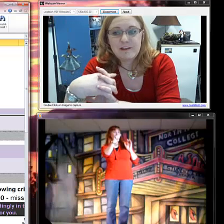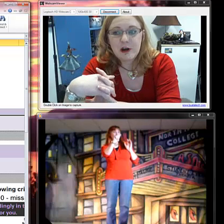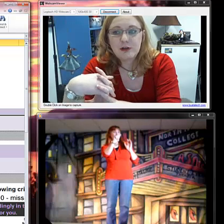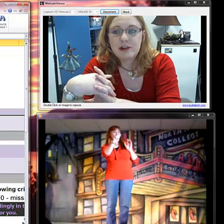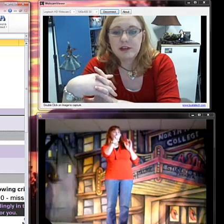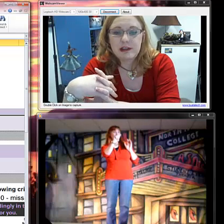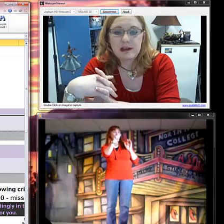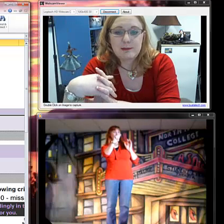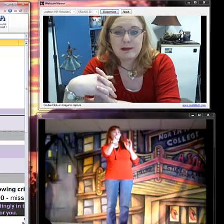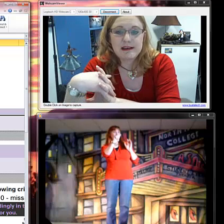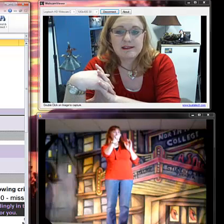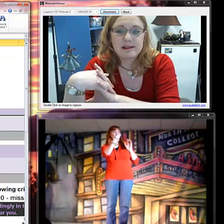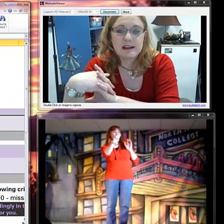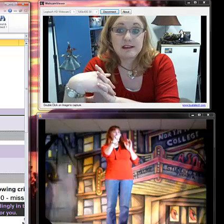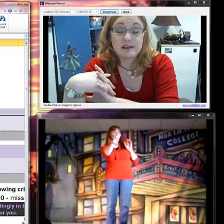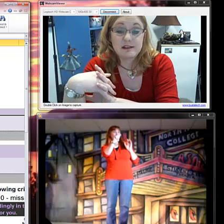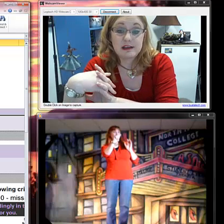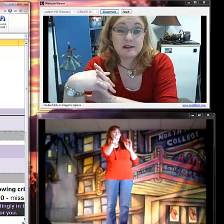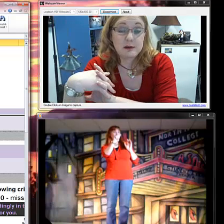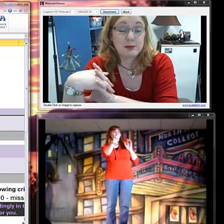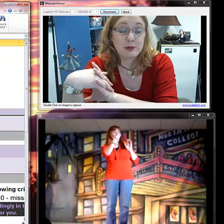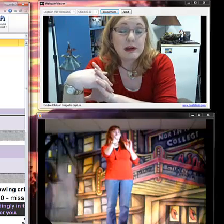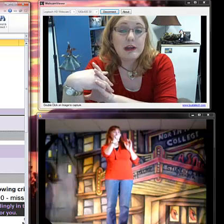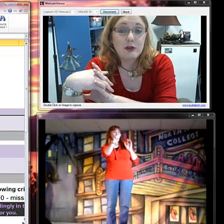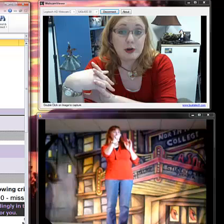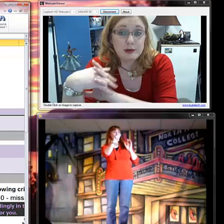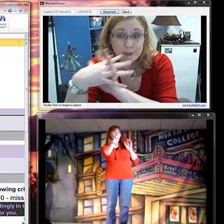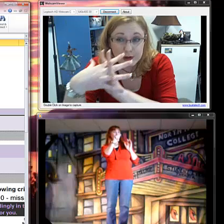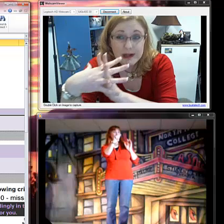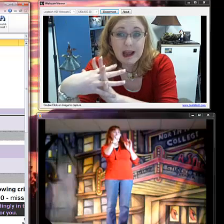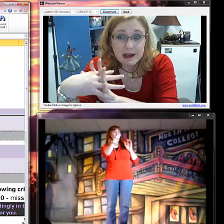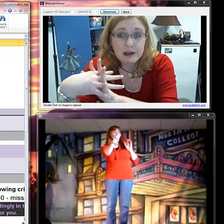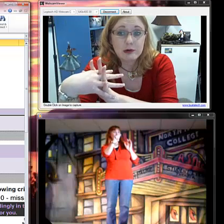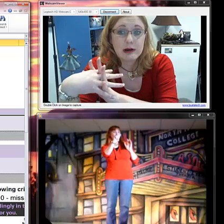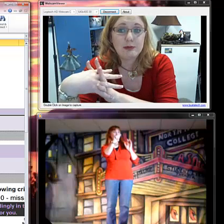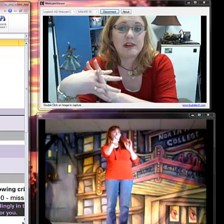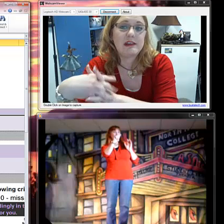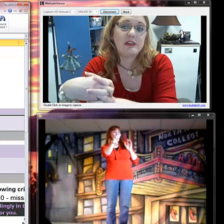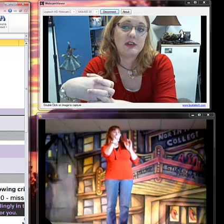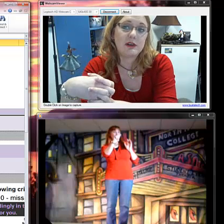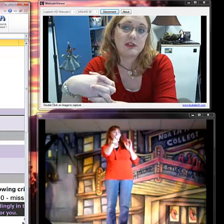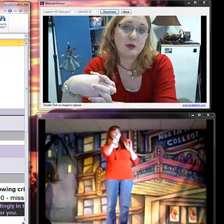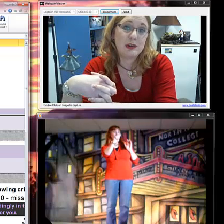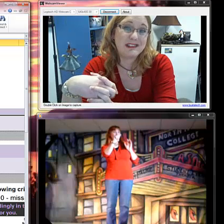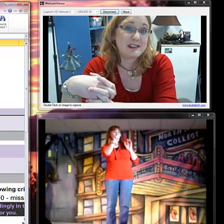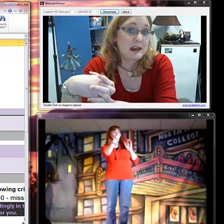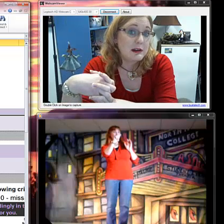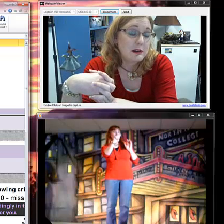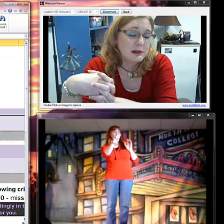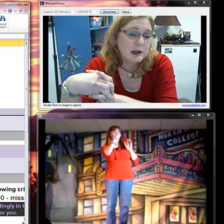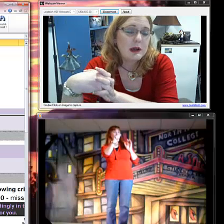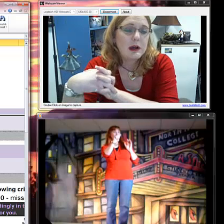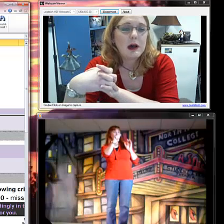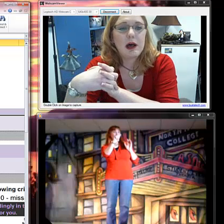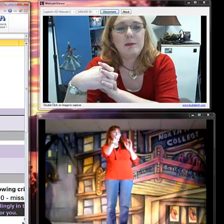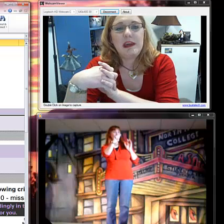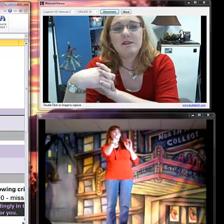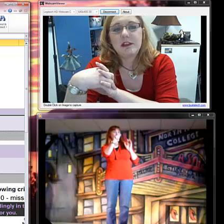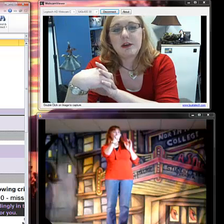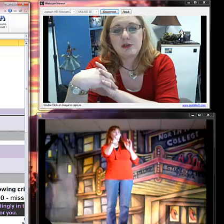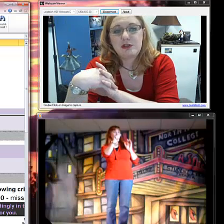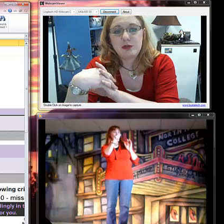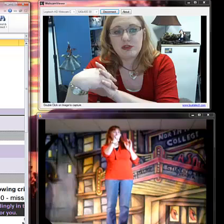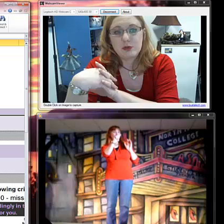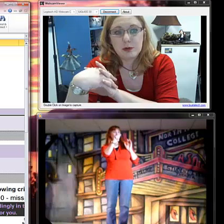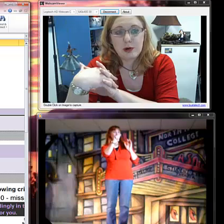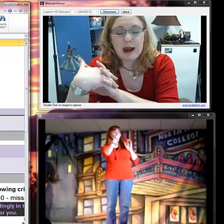I've found in the past that this is a pretty accurate representation of a student's skill. Even